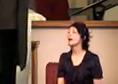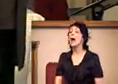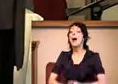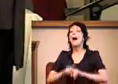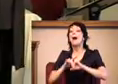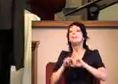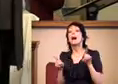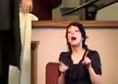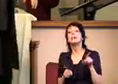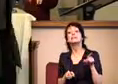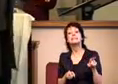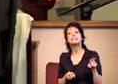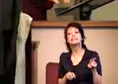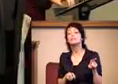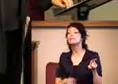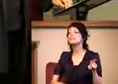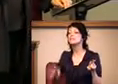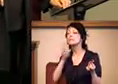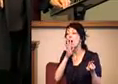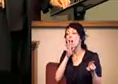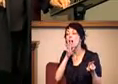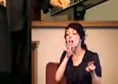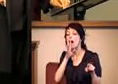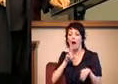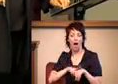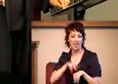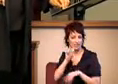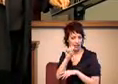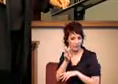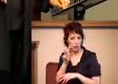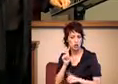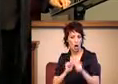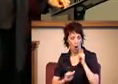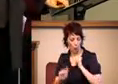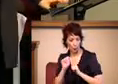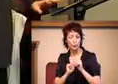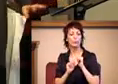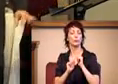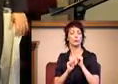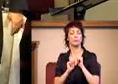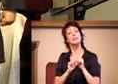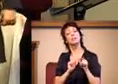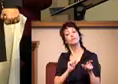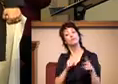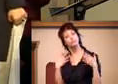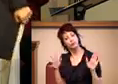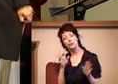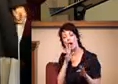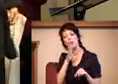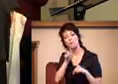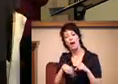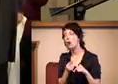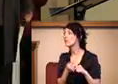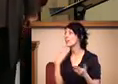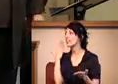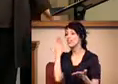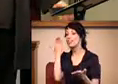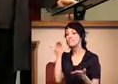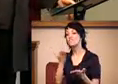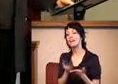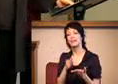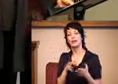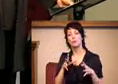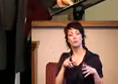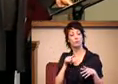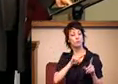But he spoke on this show, and he talked about the fact that he had gone down to